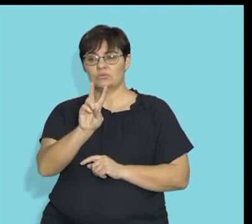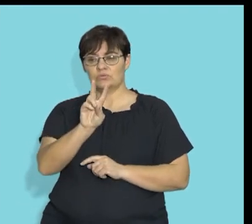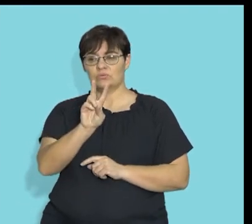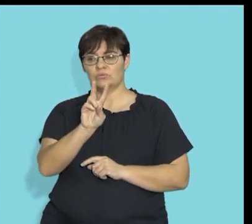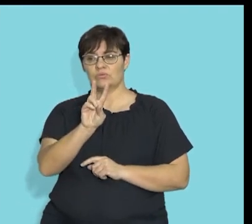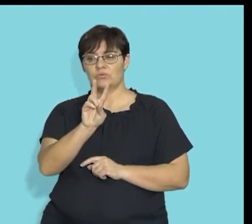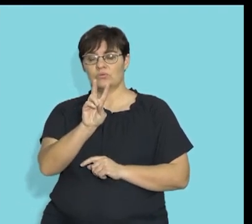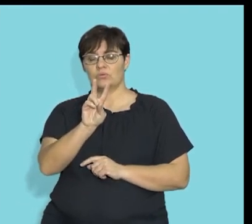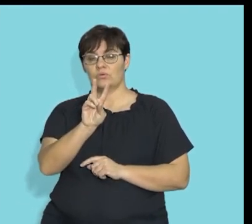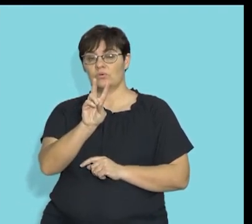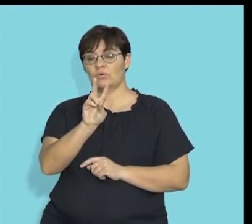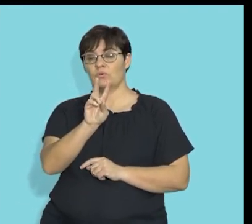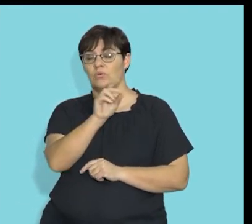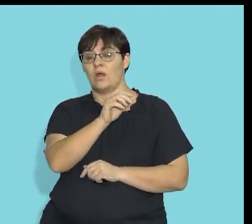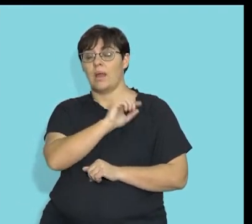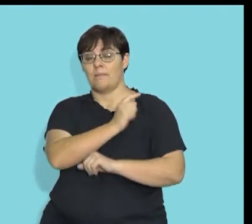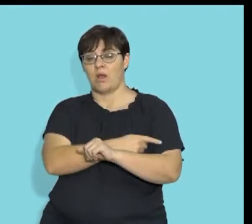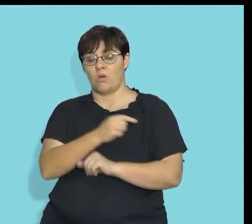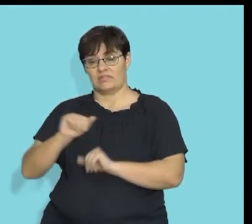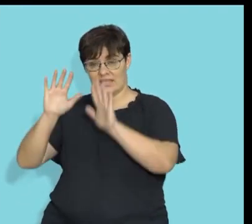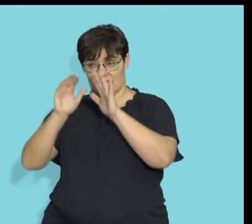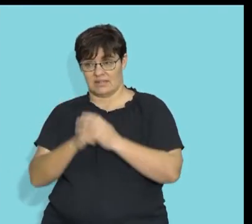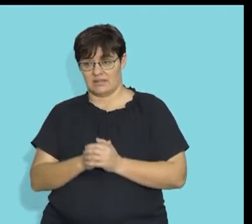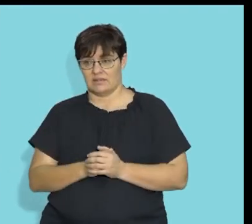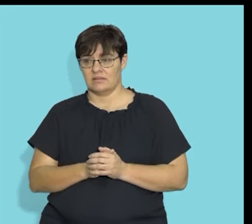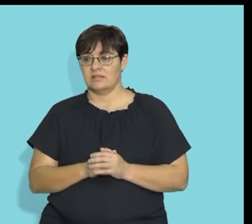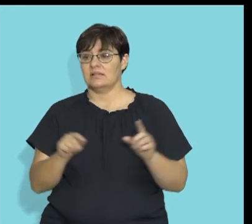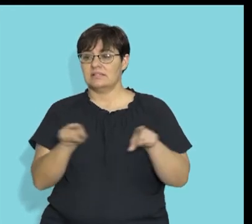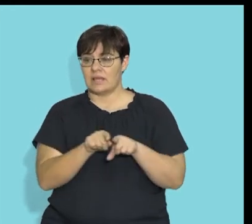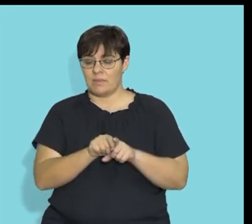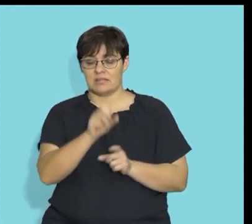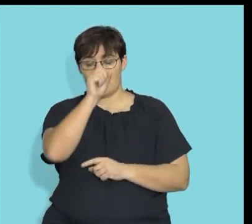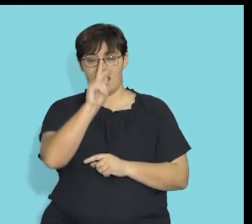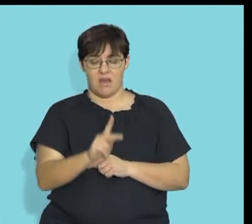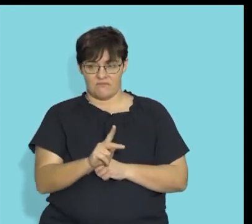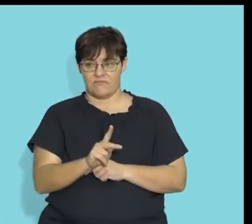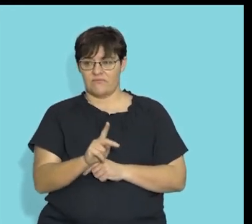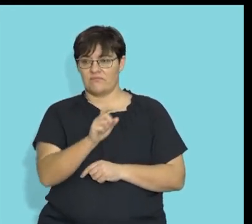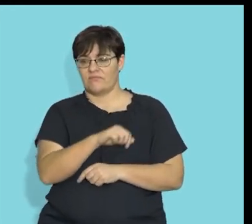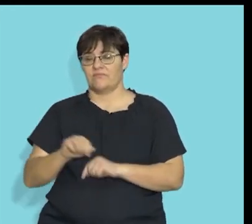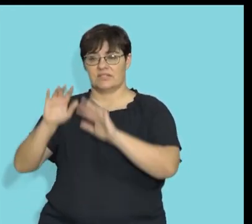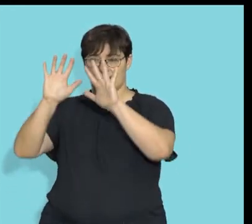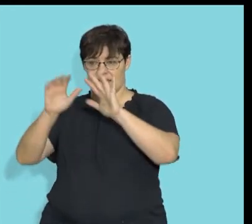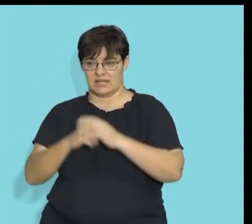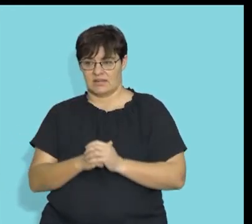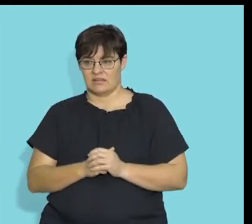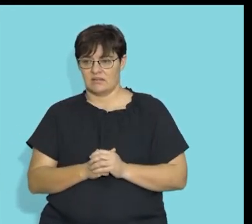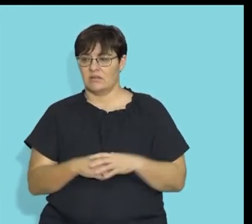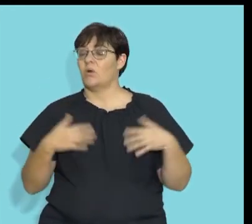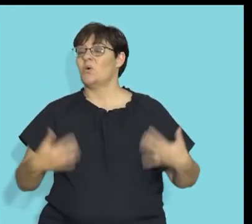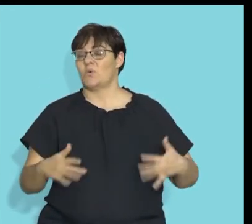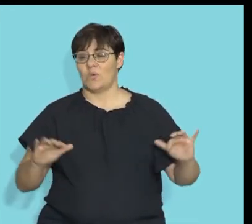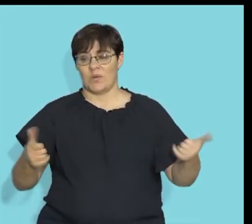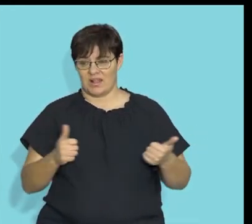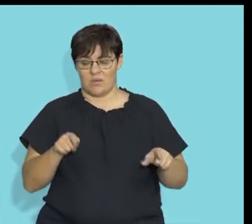to the power of 10. So 1 over 1024 is the same thing as a half to the power of 10,